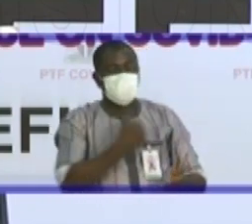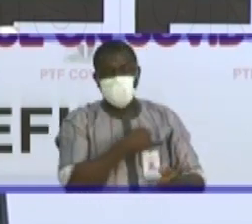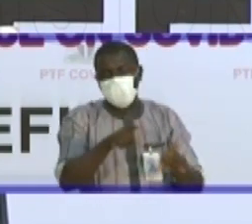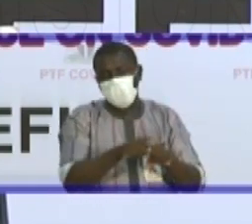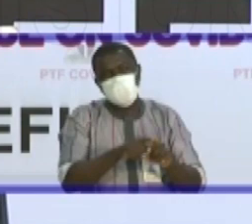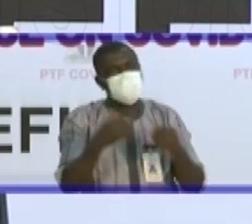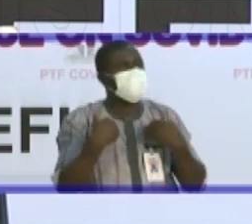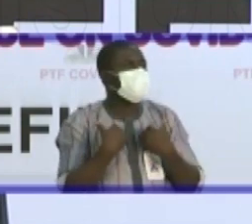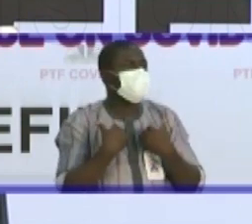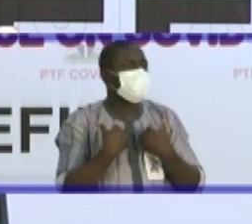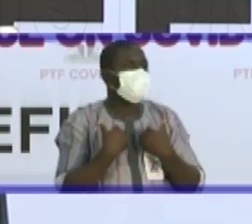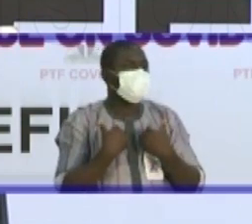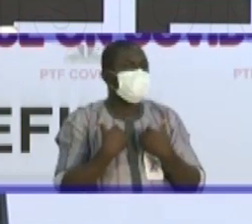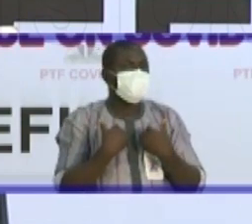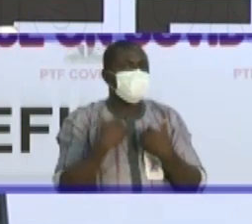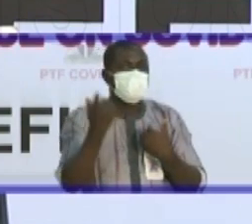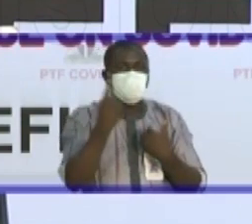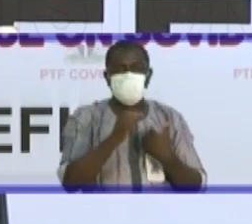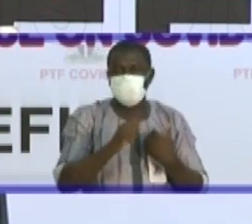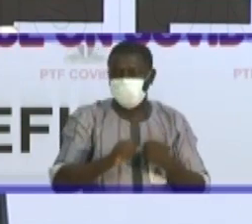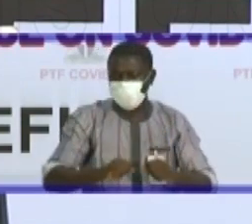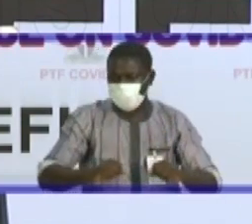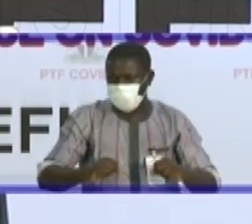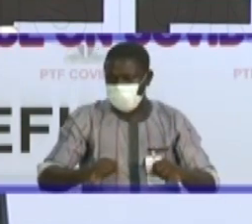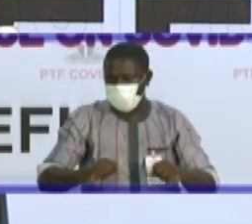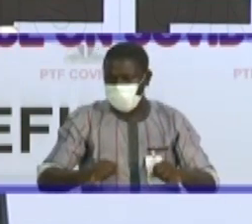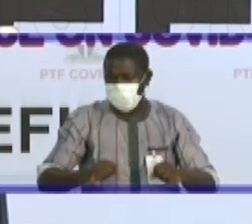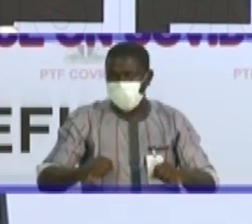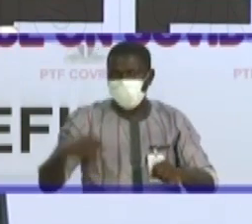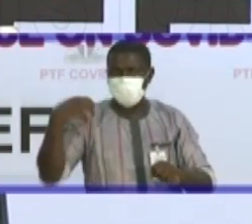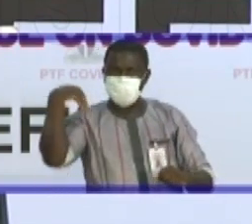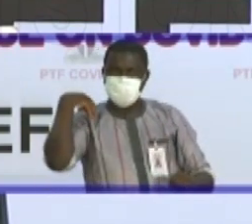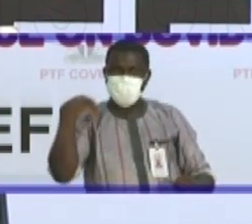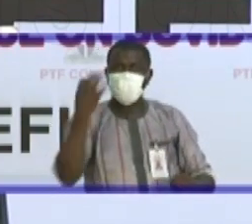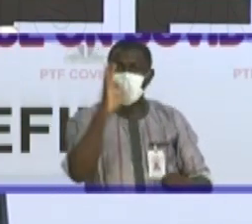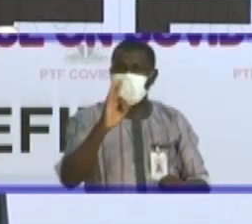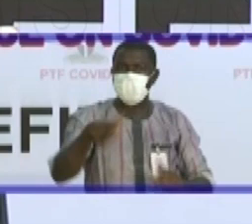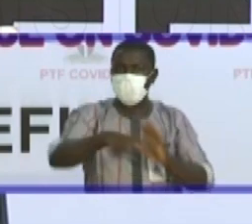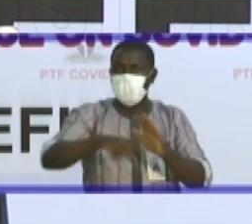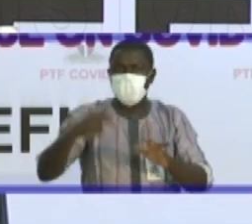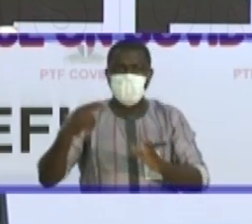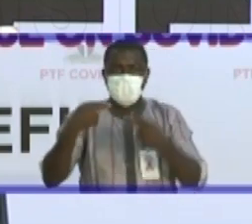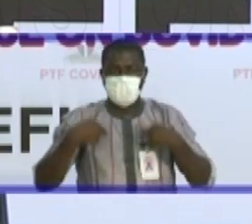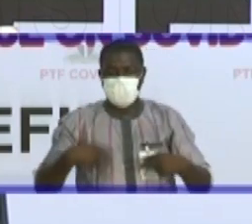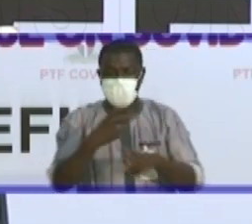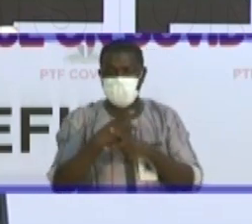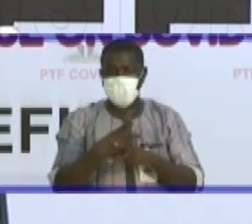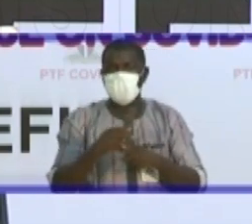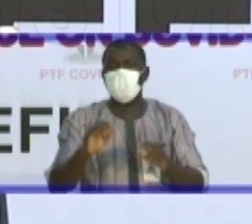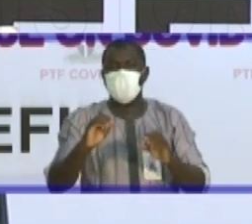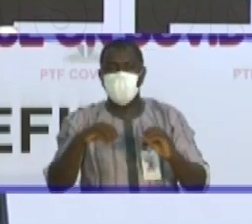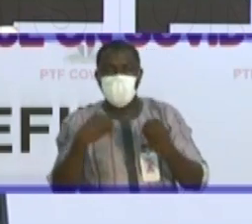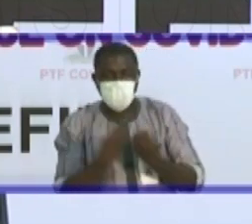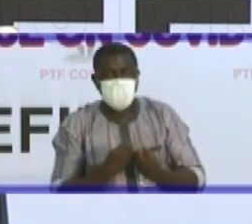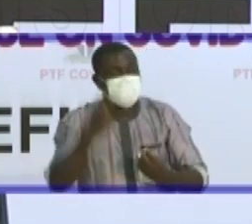the chief executive of the Nigeria Primary Healthcare Agency already, Dr. Faisal Shaibu. He's part of